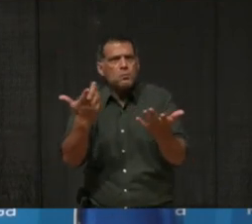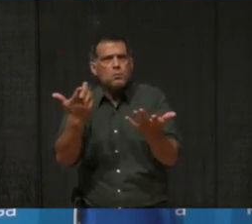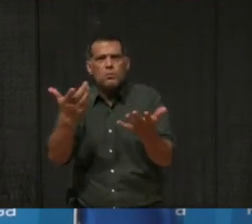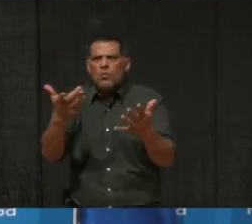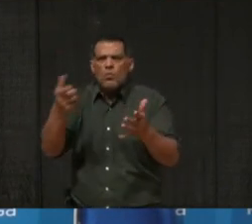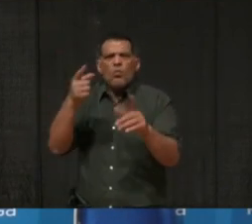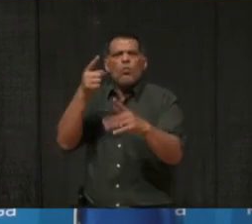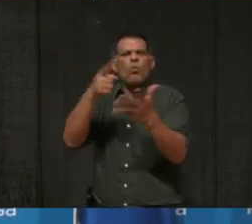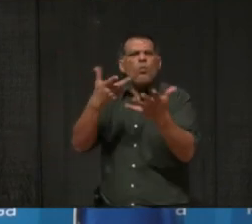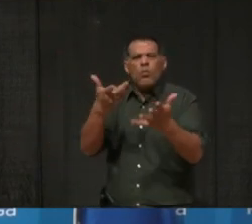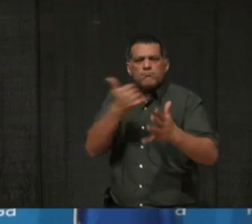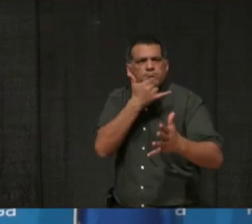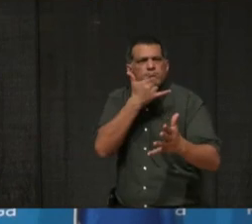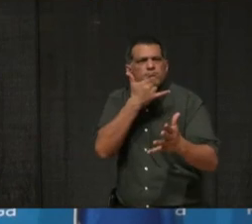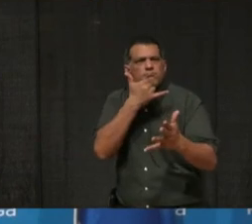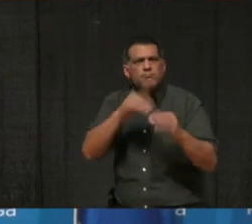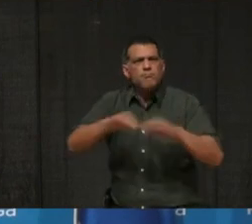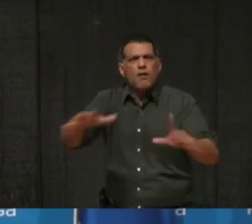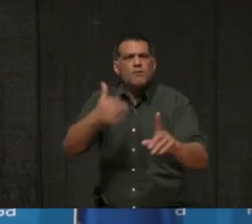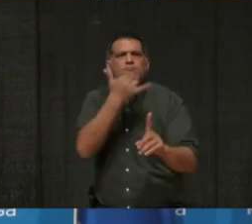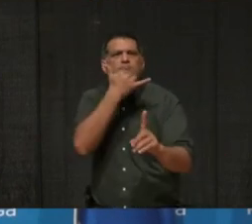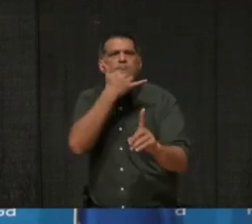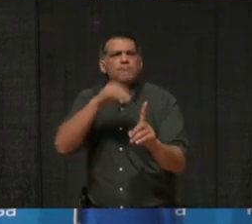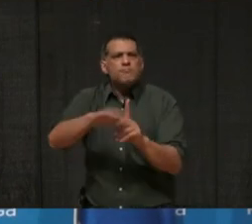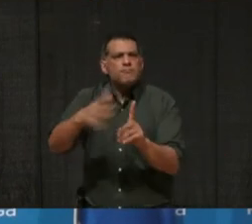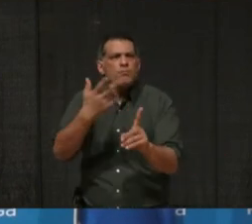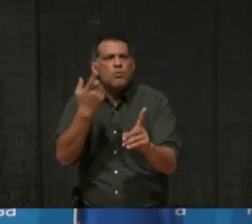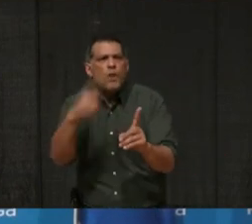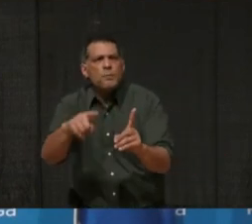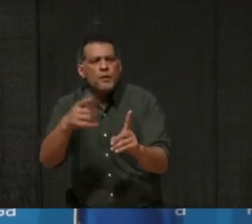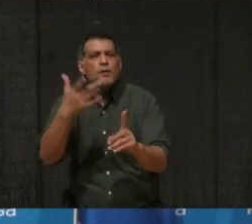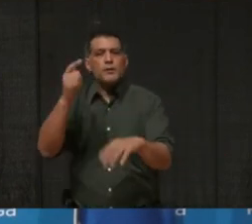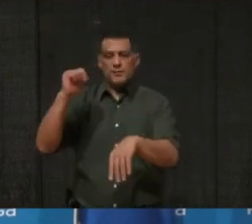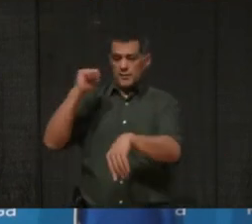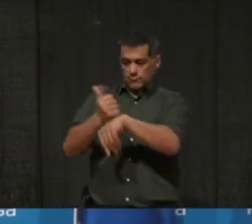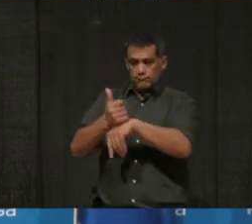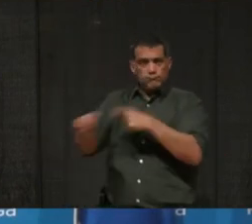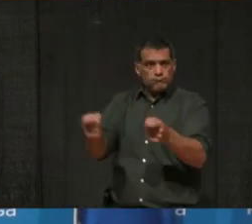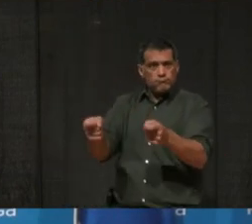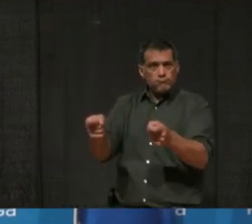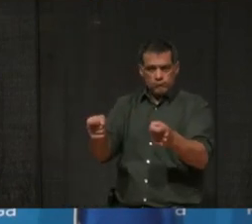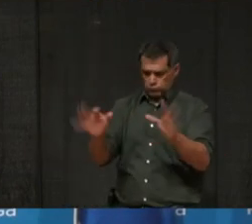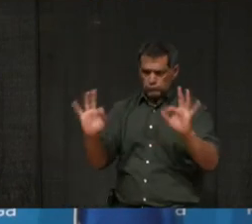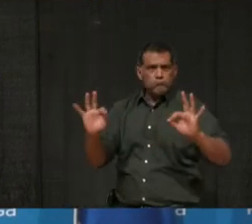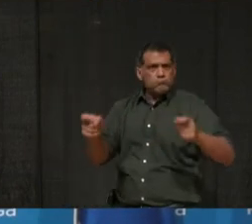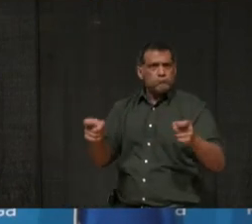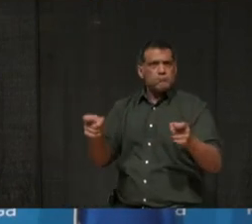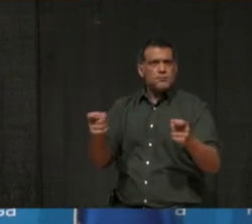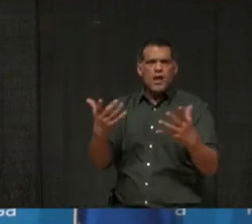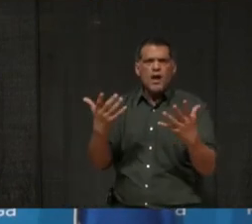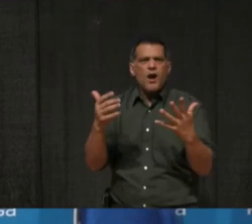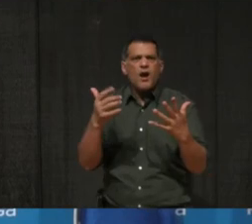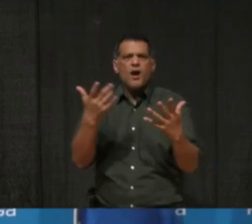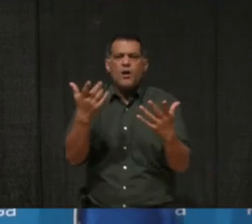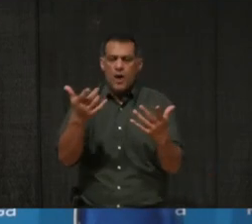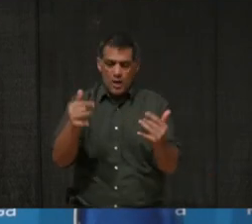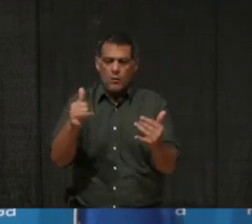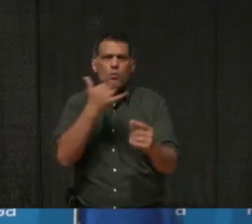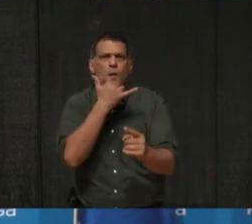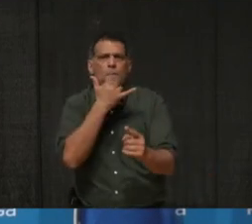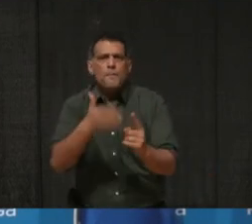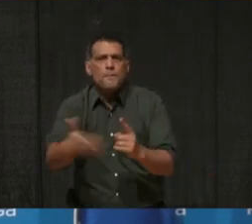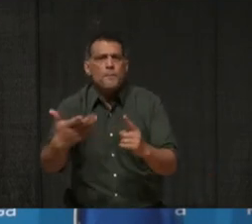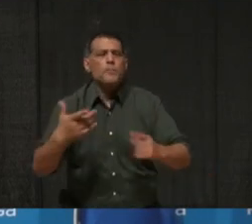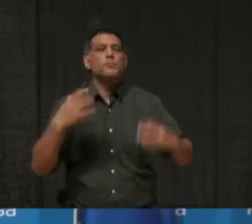spread so widely, and what measures were the most effective in getting the outbreak under control? So, Stephanie, from what I know, I believe there